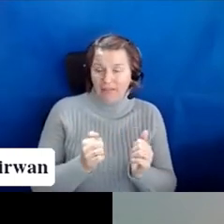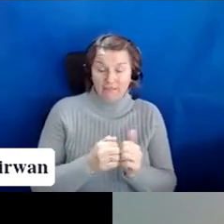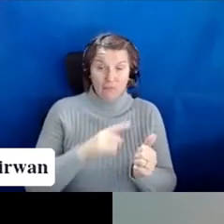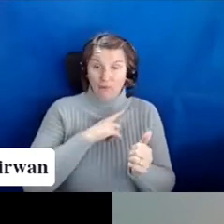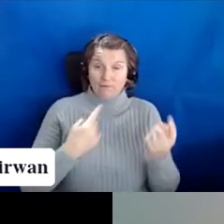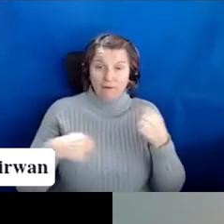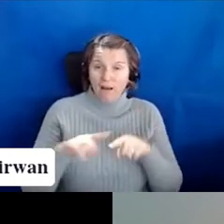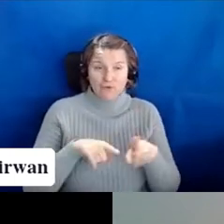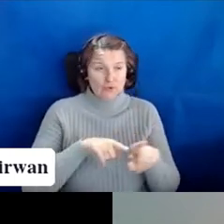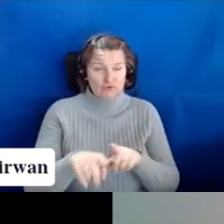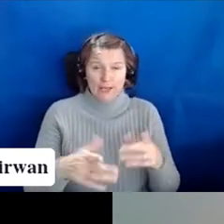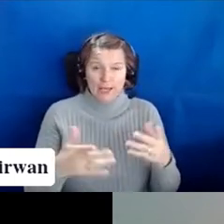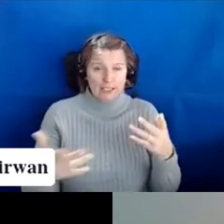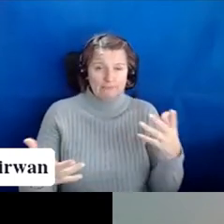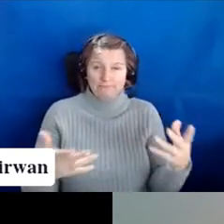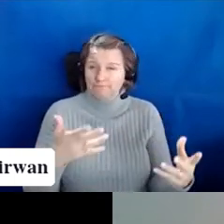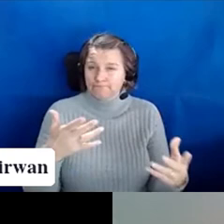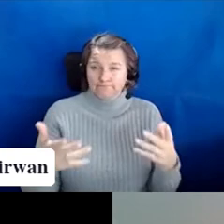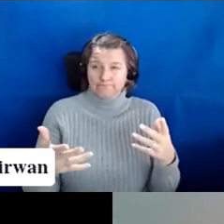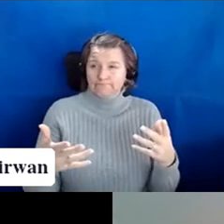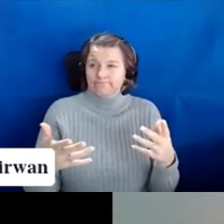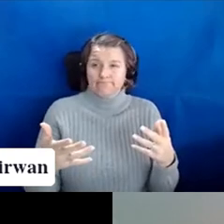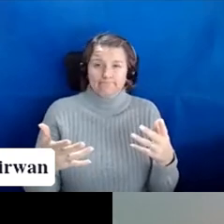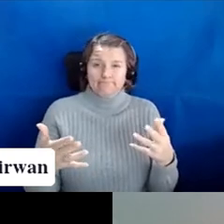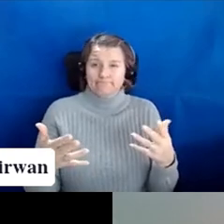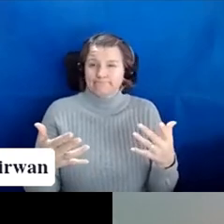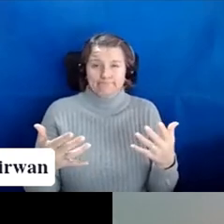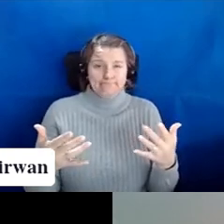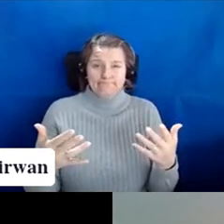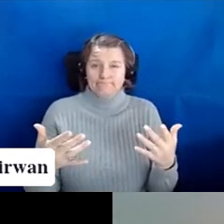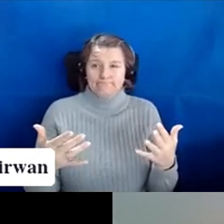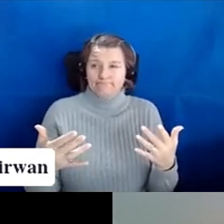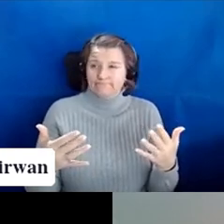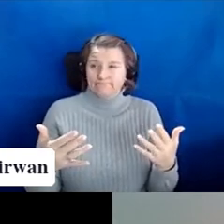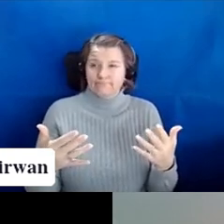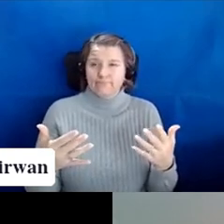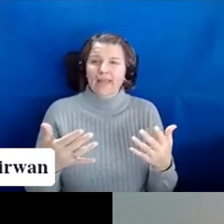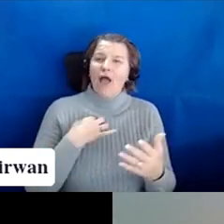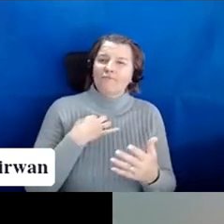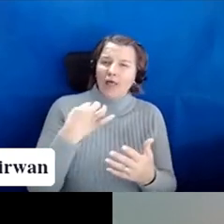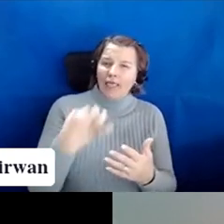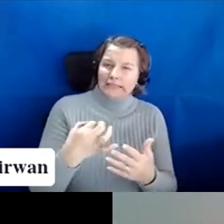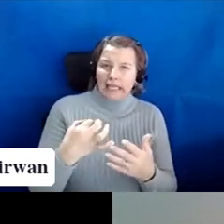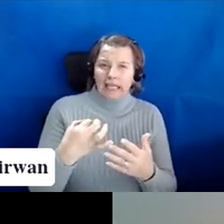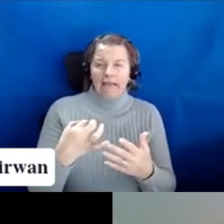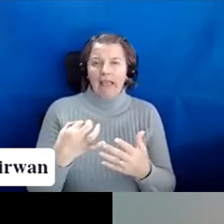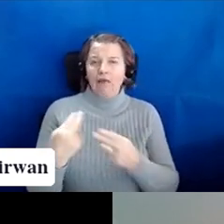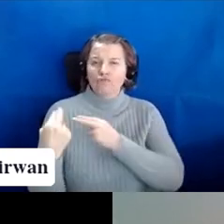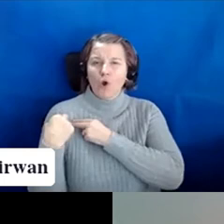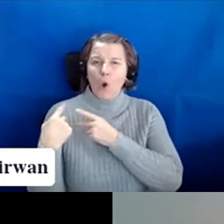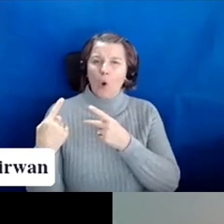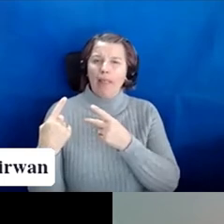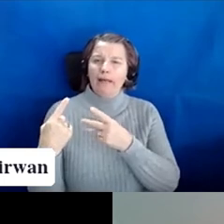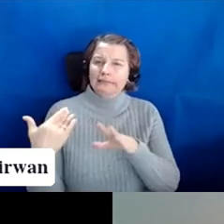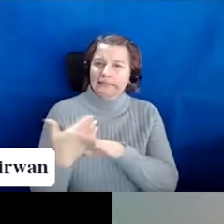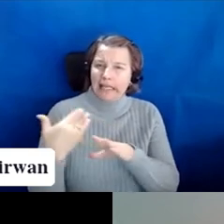to distinguish between, you know, between a volunteering role and the tasks and duties